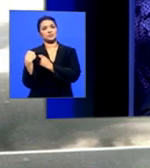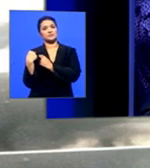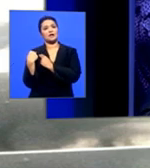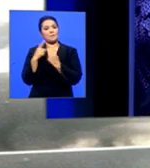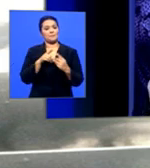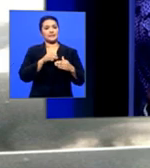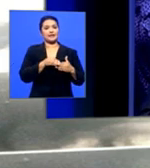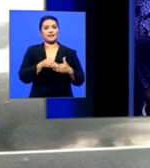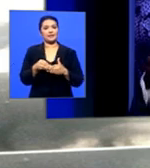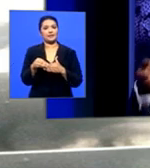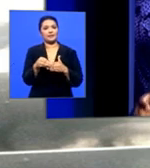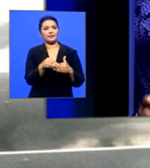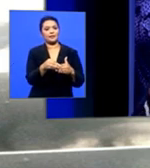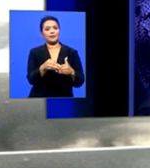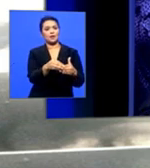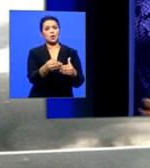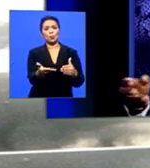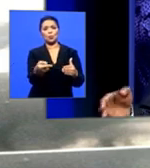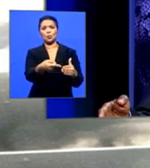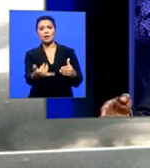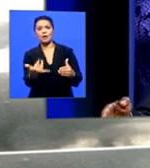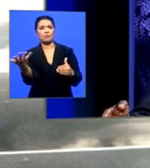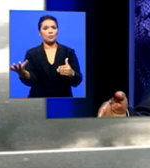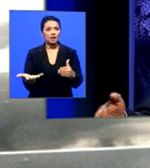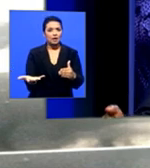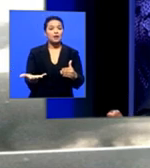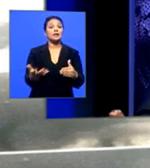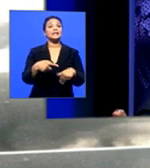along every time and every step, even when